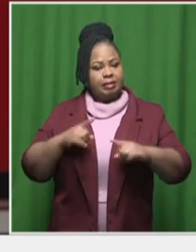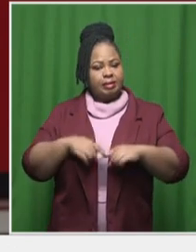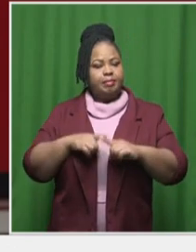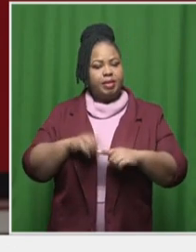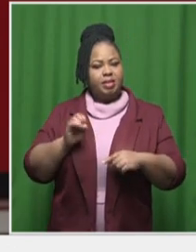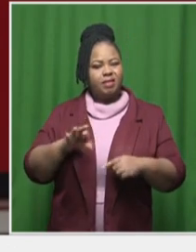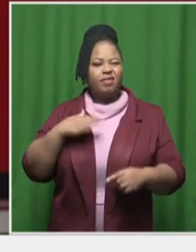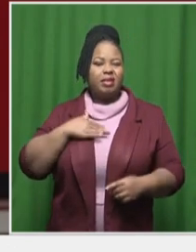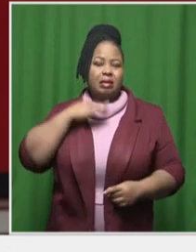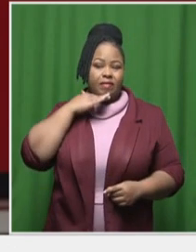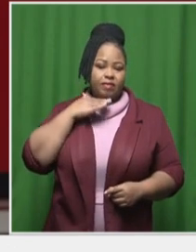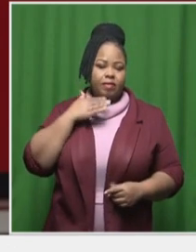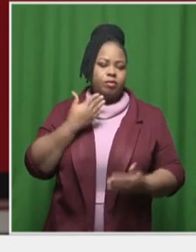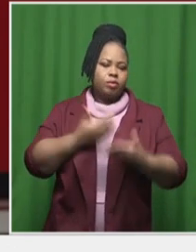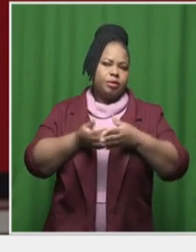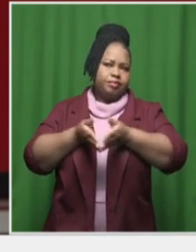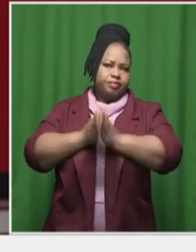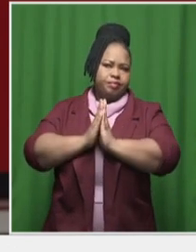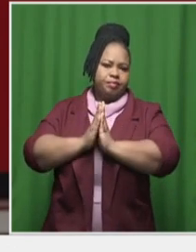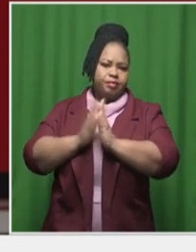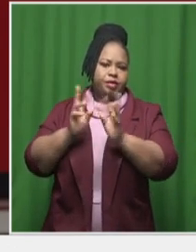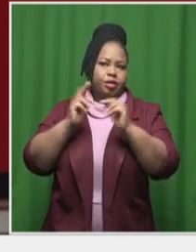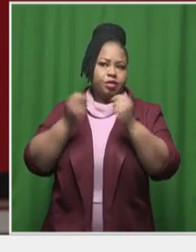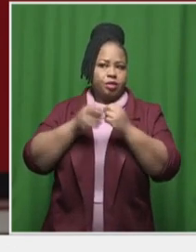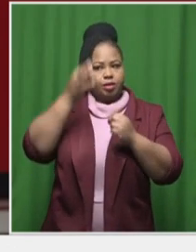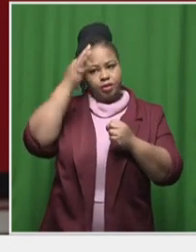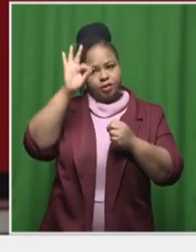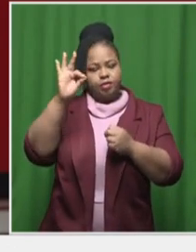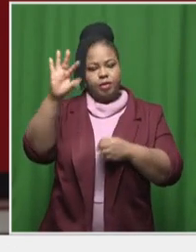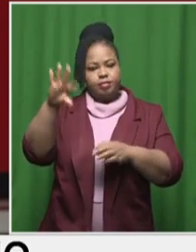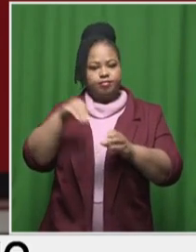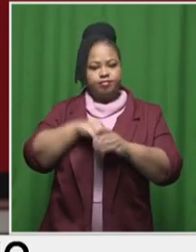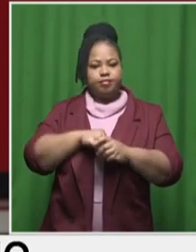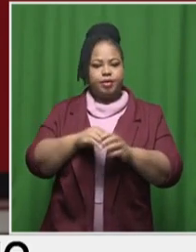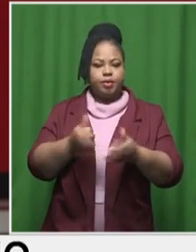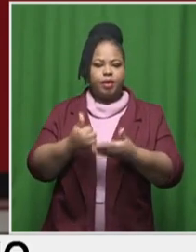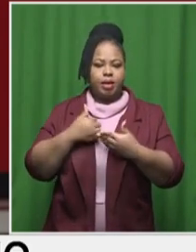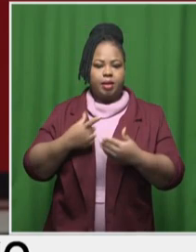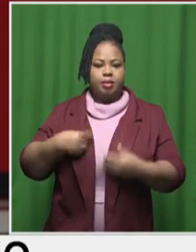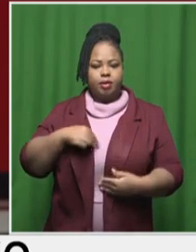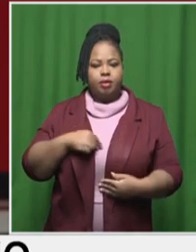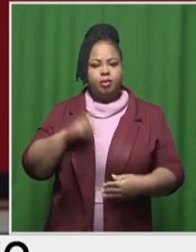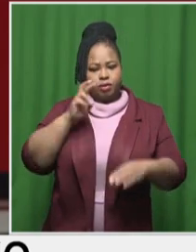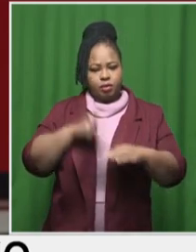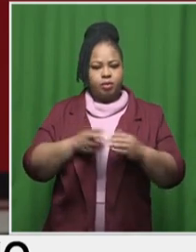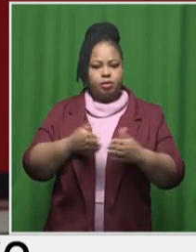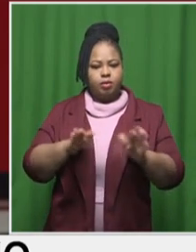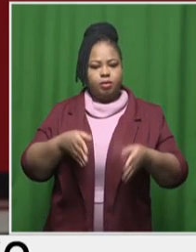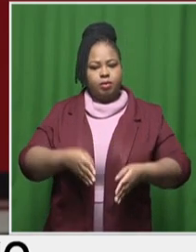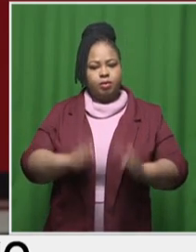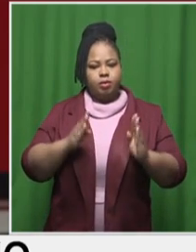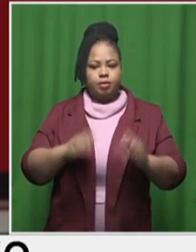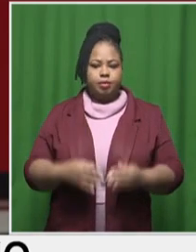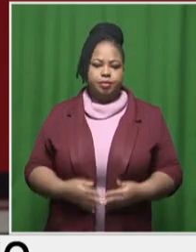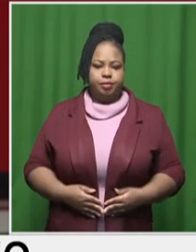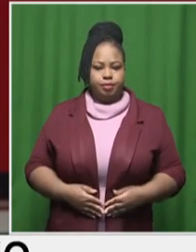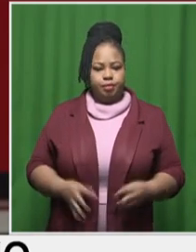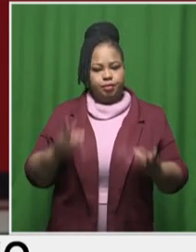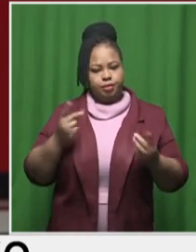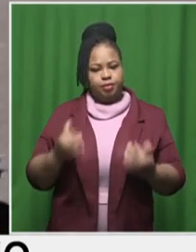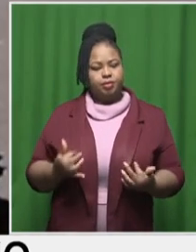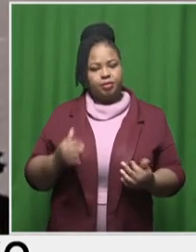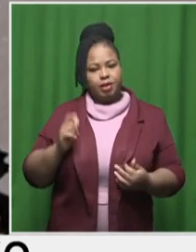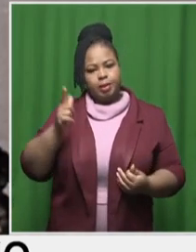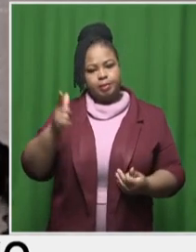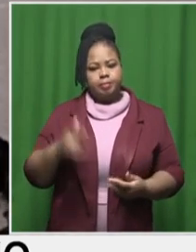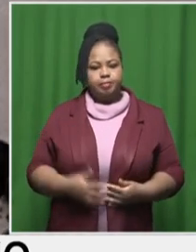we're checking whether we can request national government to come on board and assist us. But we need to open that road. Mm. We'll deal with the financial